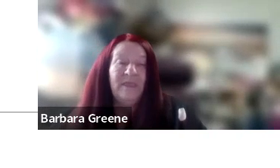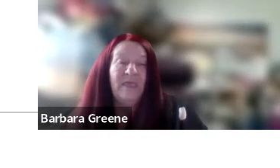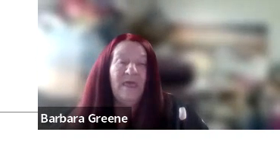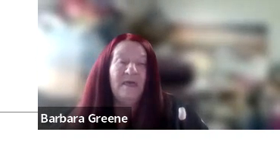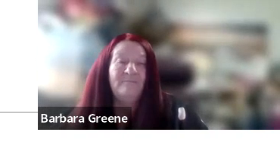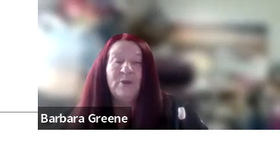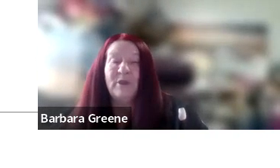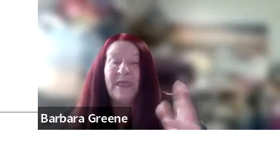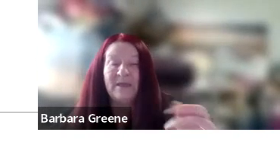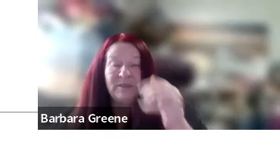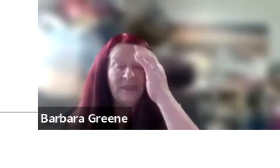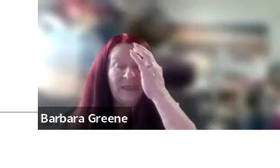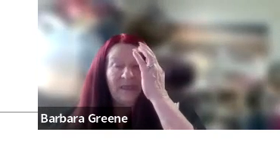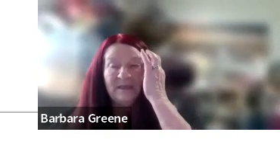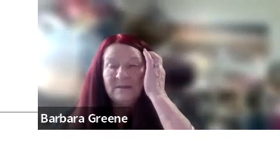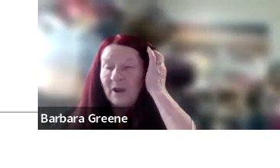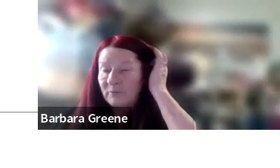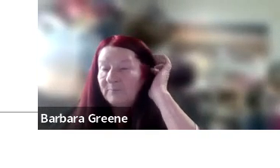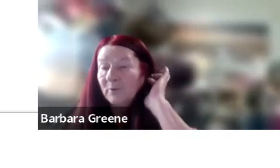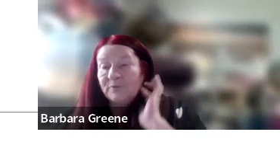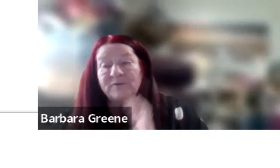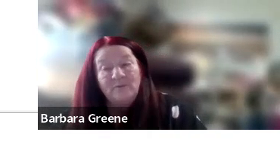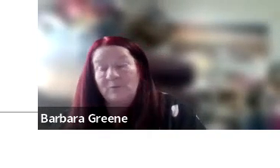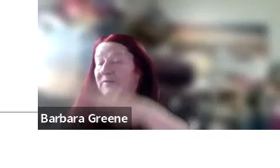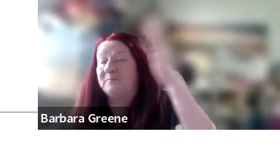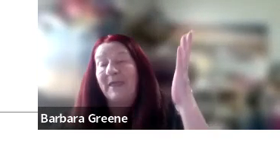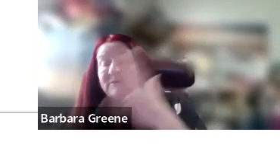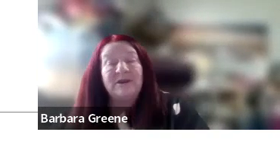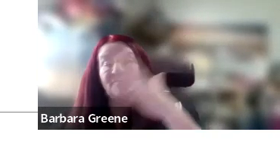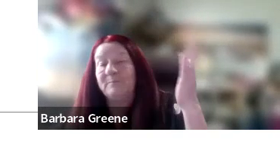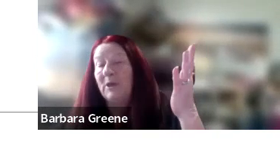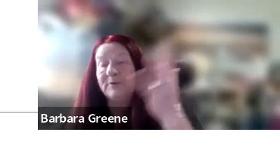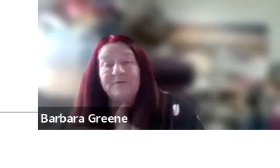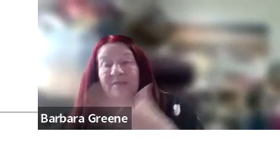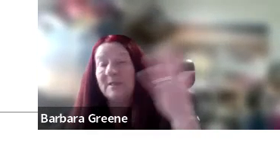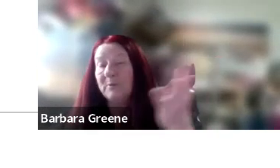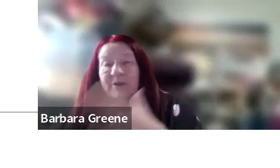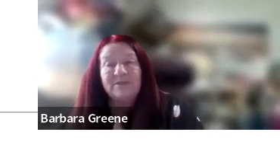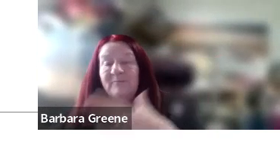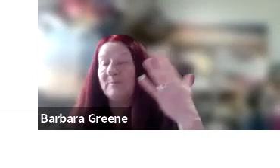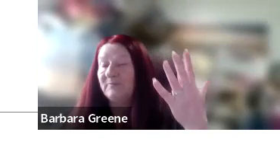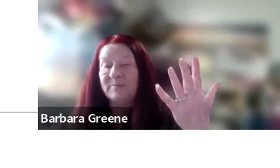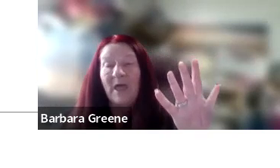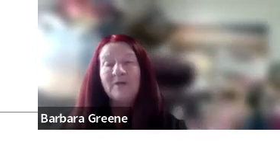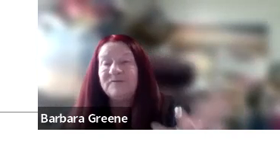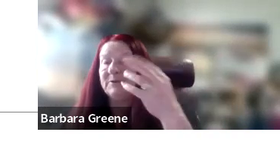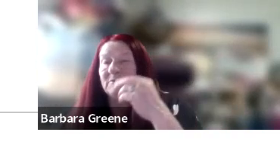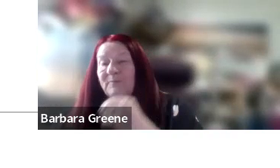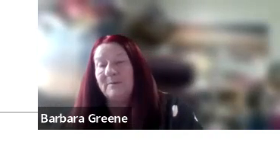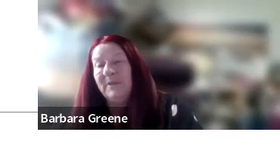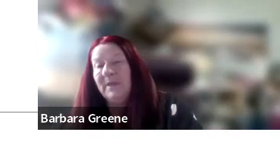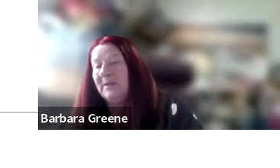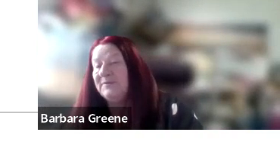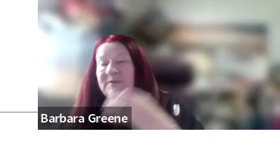and figuring out our referrals expanded and exploded. Suddenly we were getting them from the